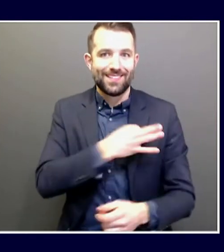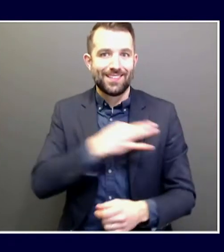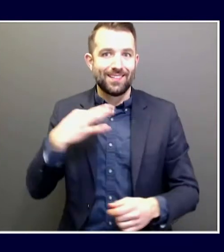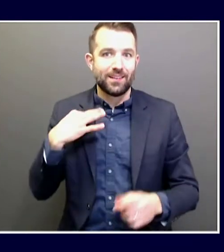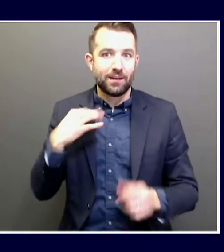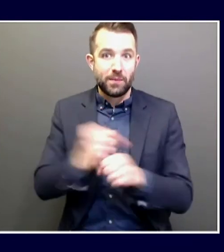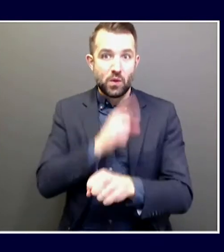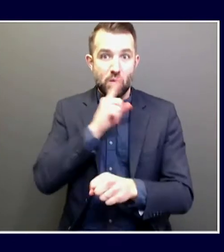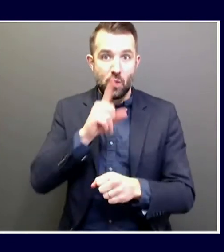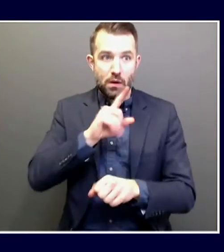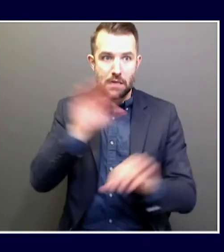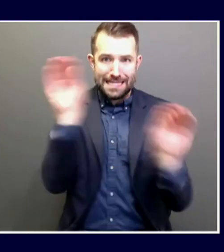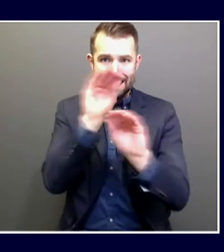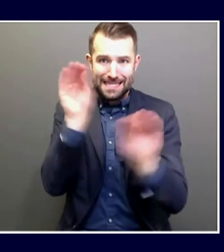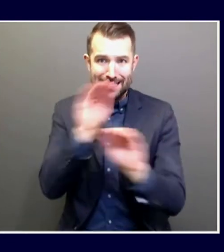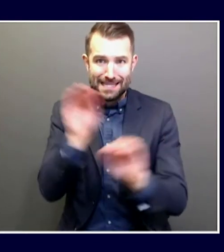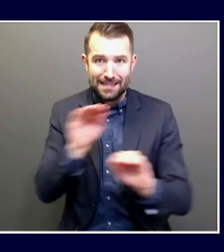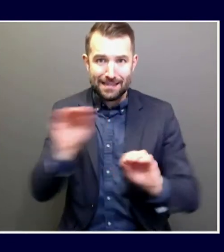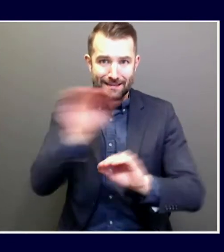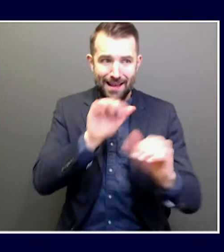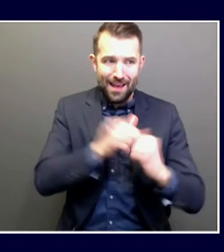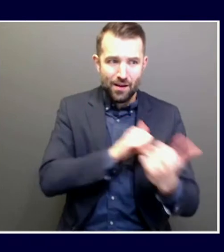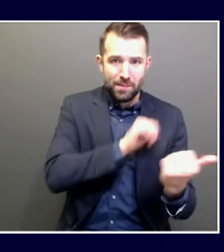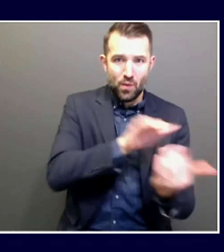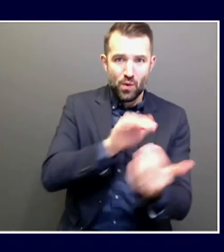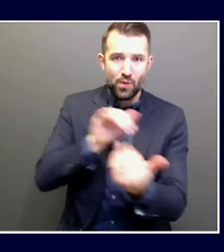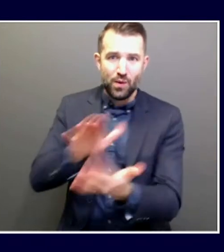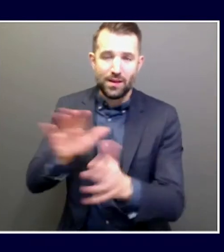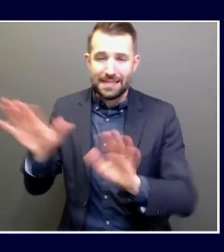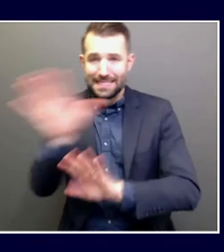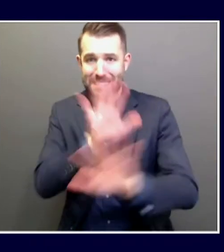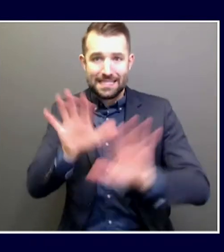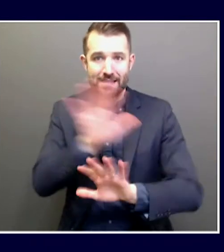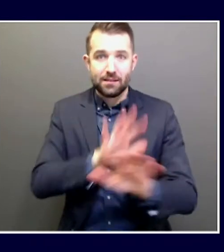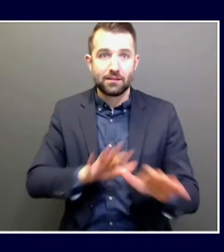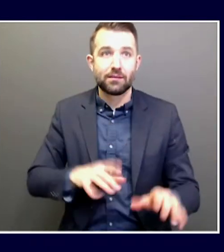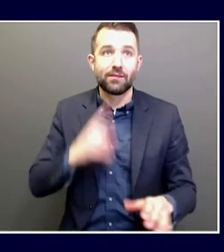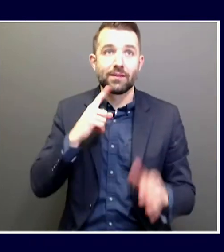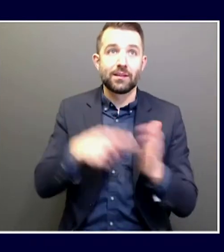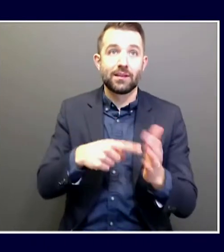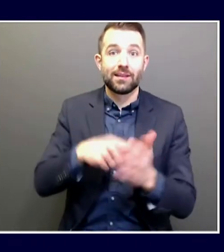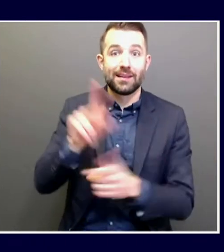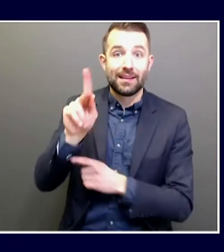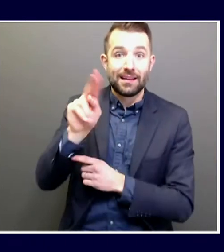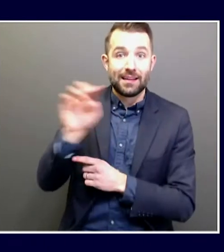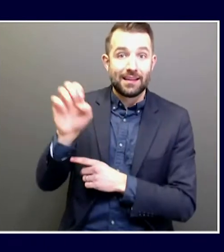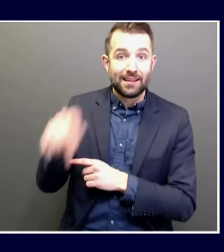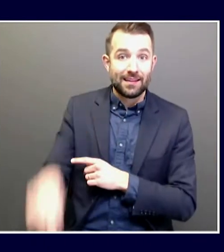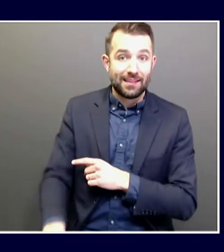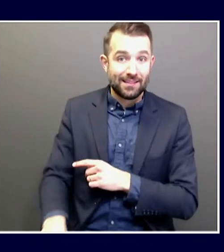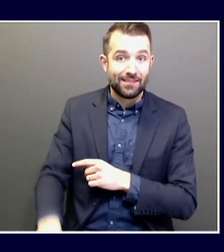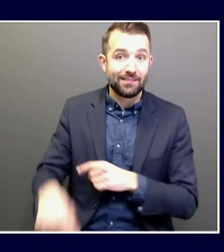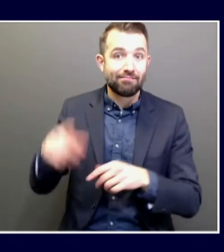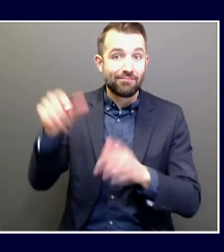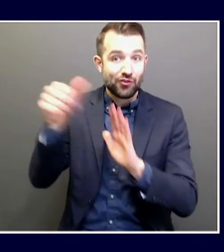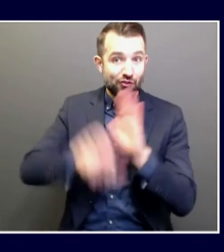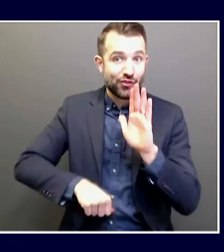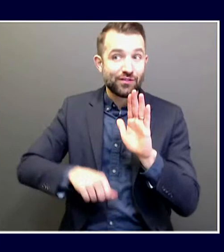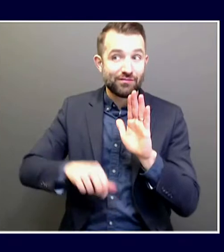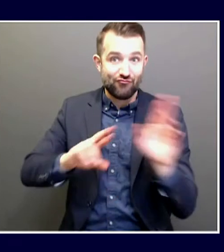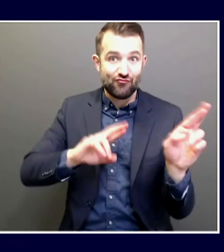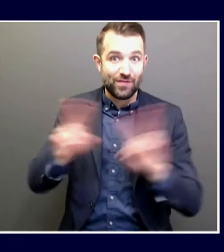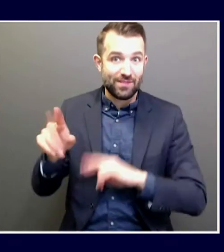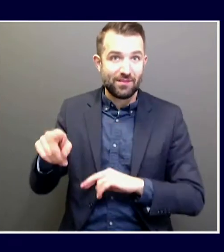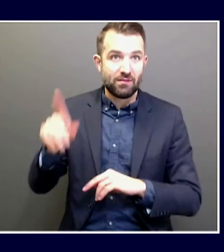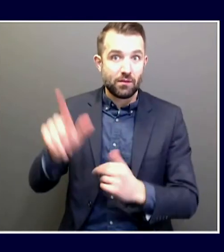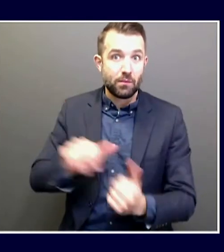you're about to perform knee surgery on someone who tests positive for COVID, that may change the surgical plan, the anesthesia plan. So